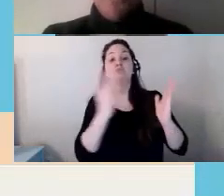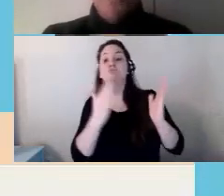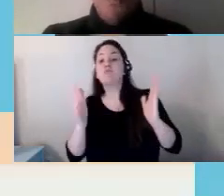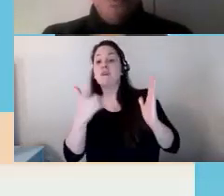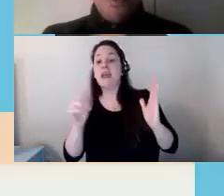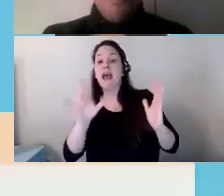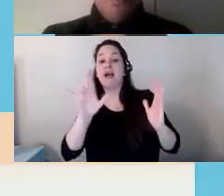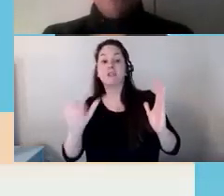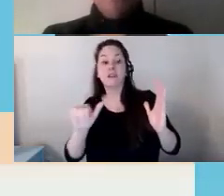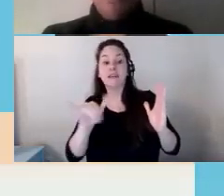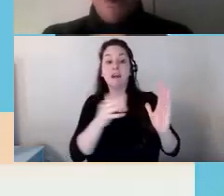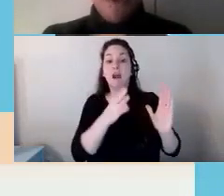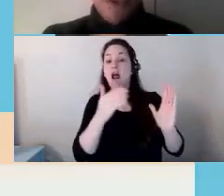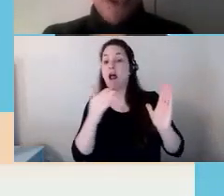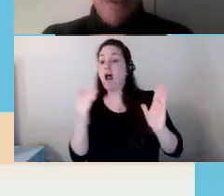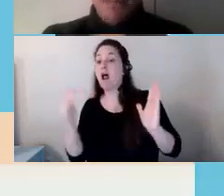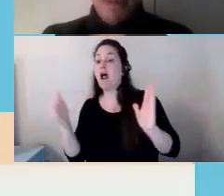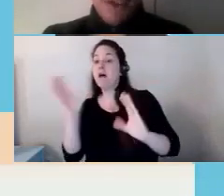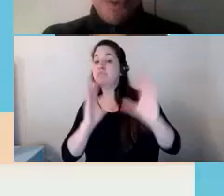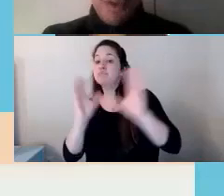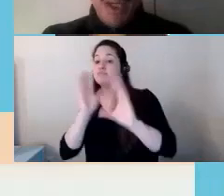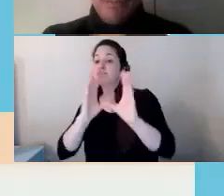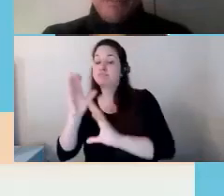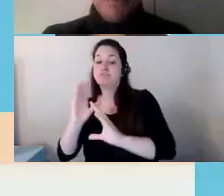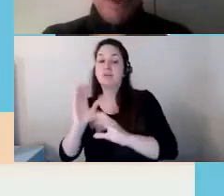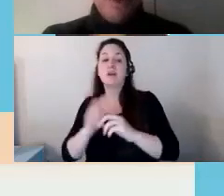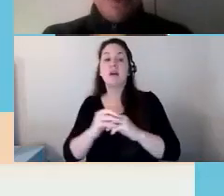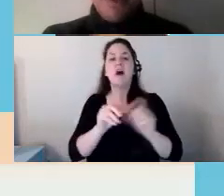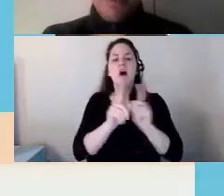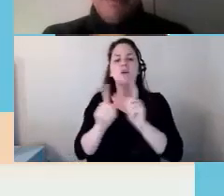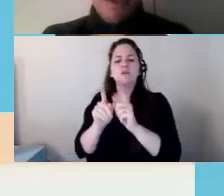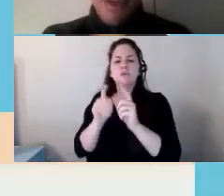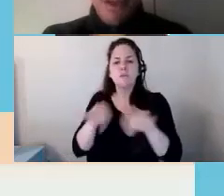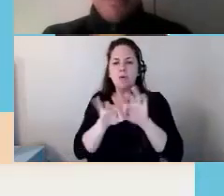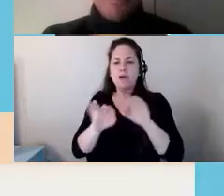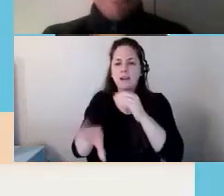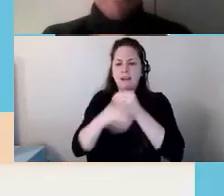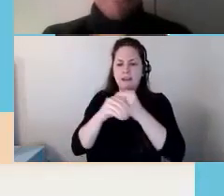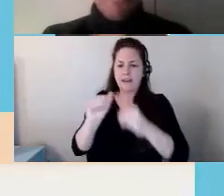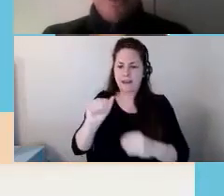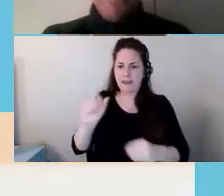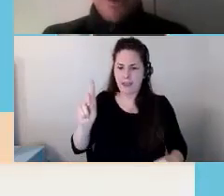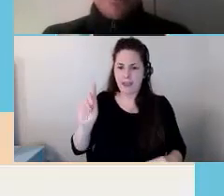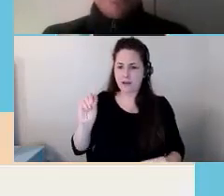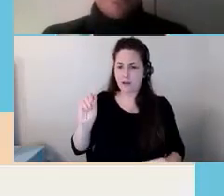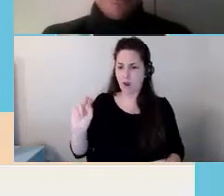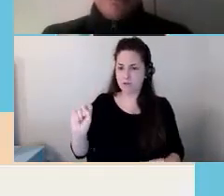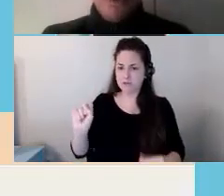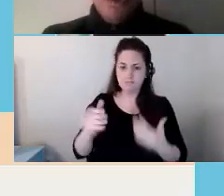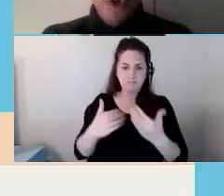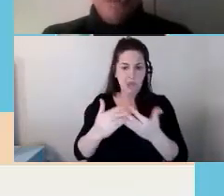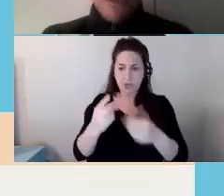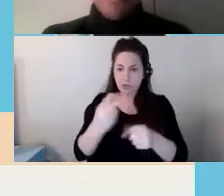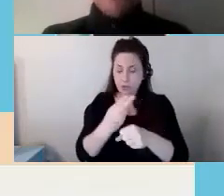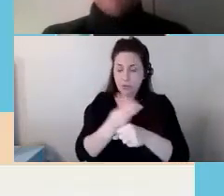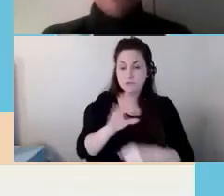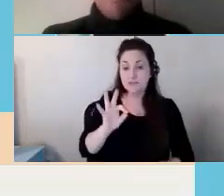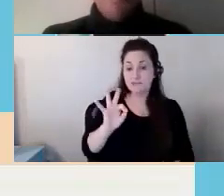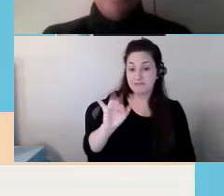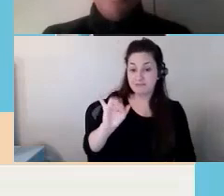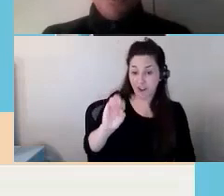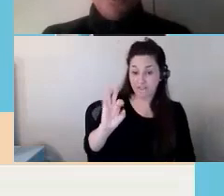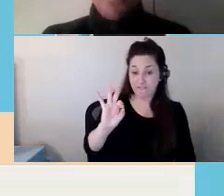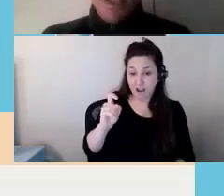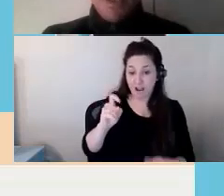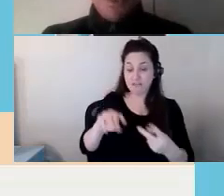add-ons for whatever browser you might be using, whether it's Mozilla, Firefox, Chrome,